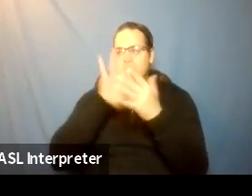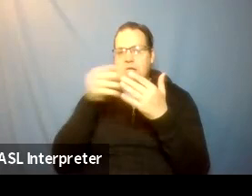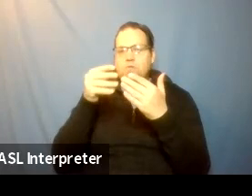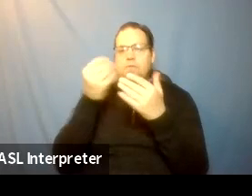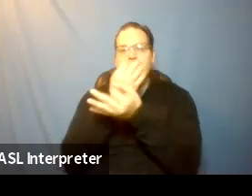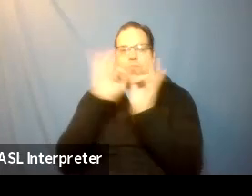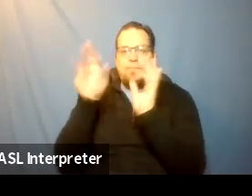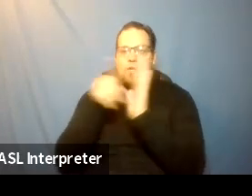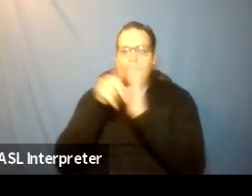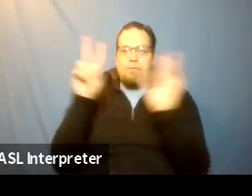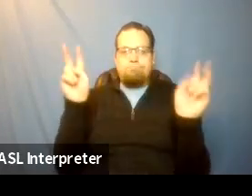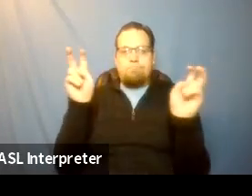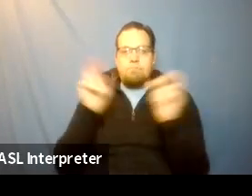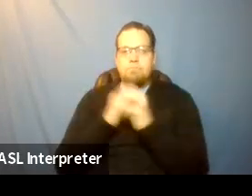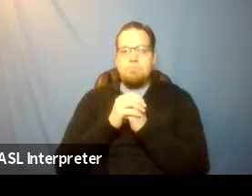period.